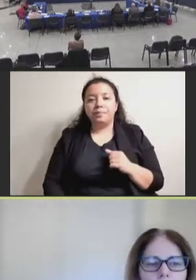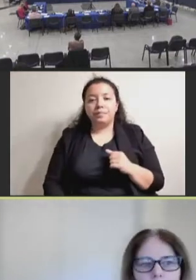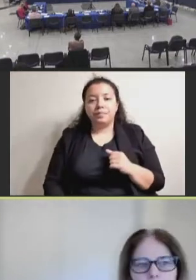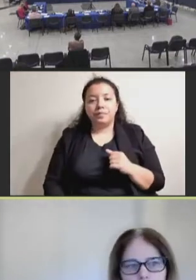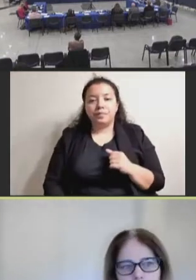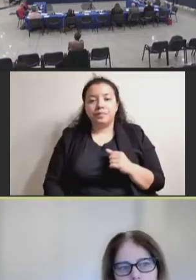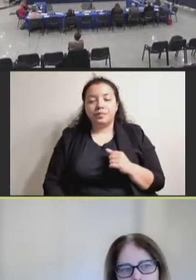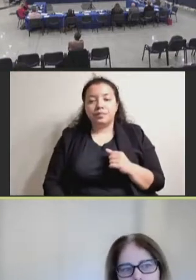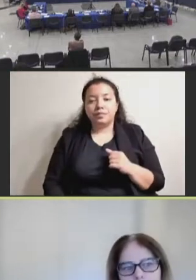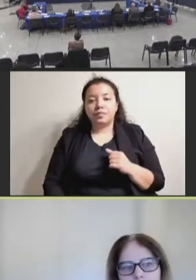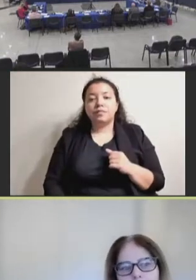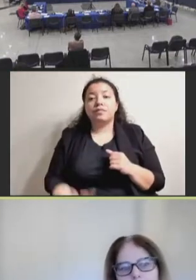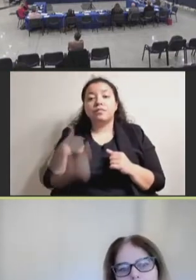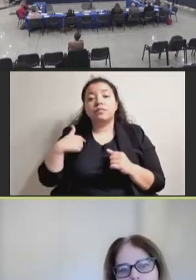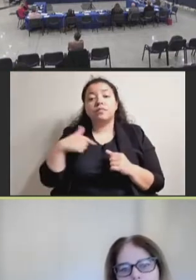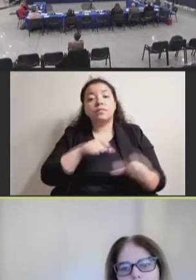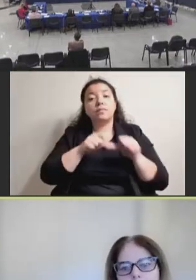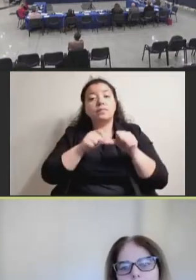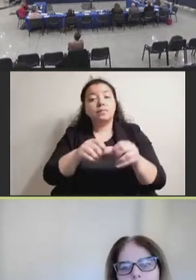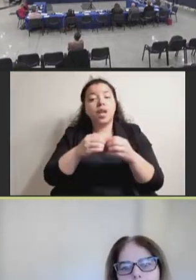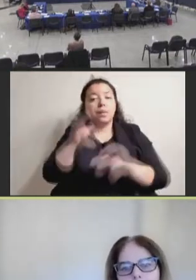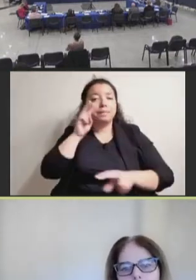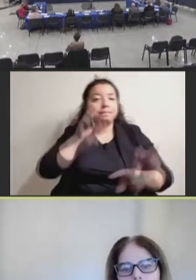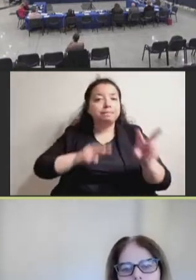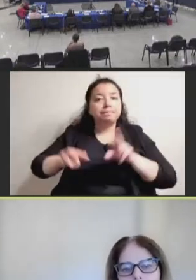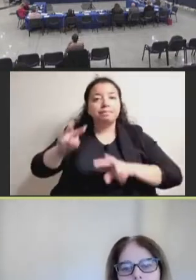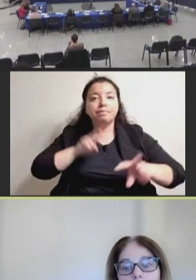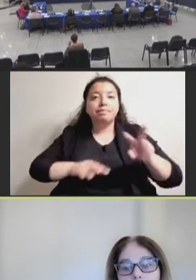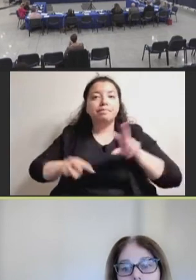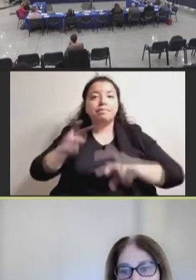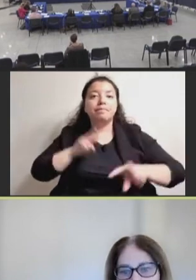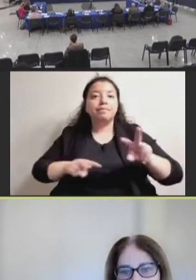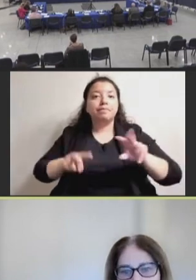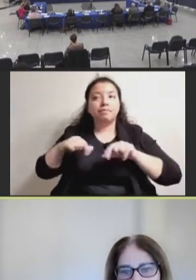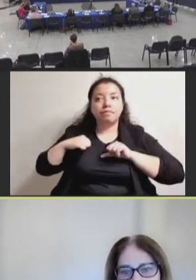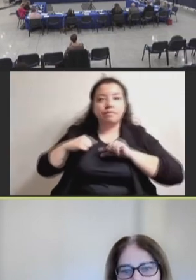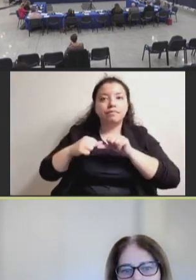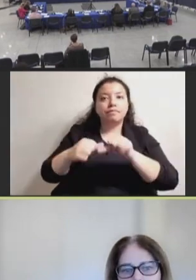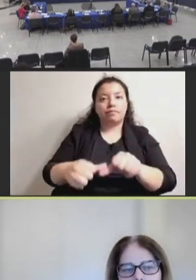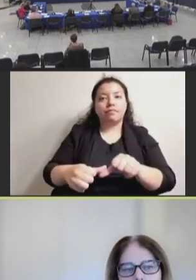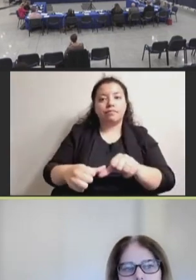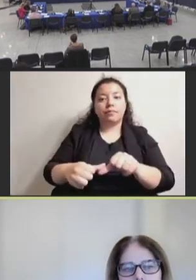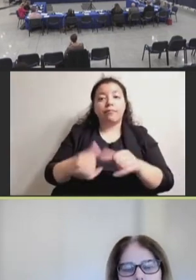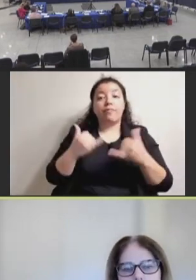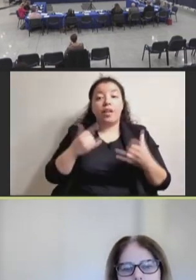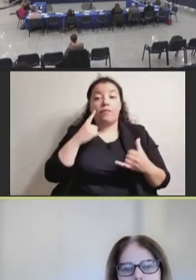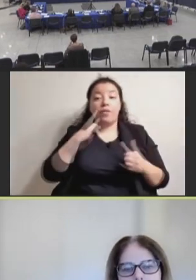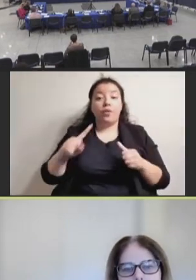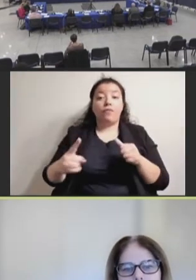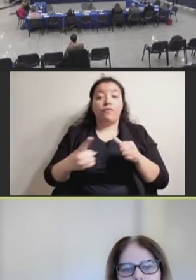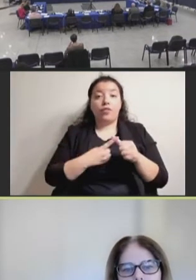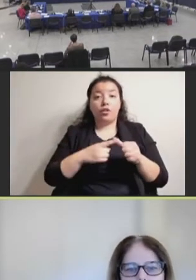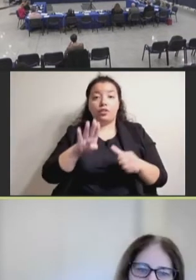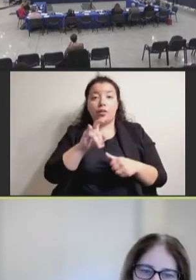So we've continued to do monitoring, and now we've been doing it on the first booster doses for RCA. Next slide.